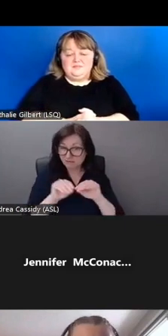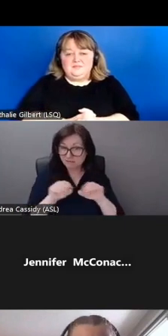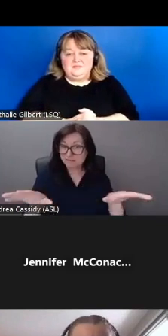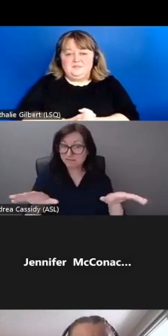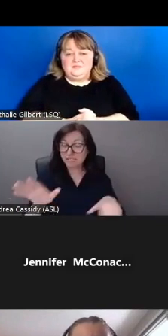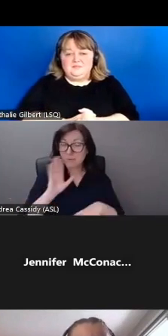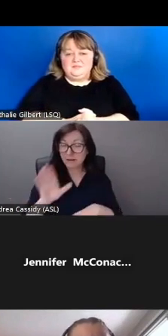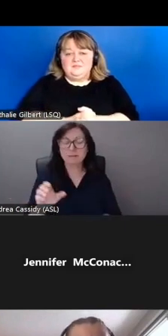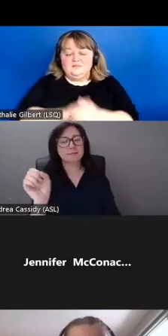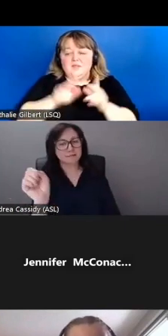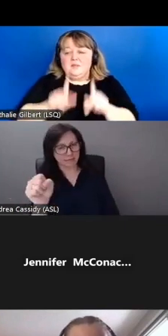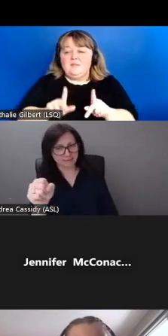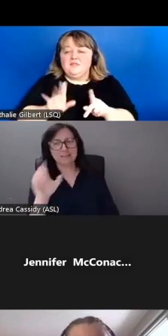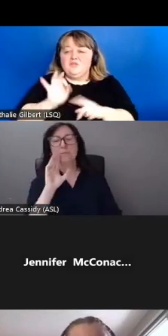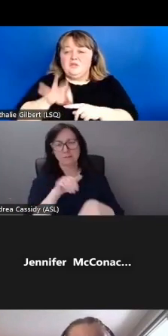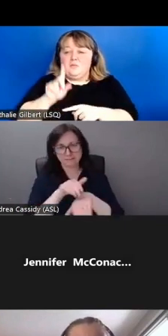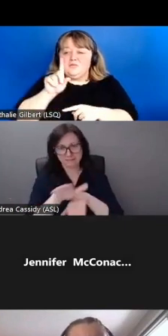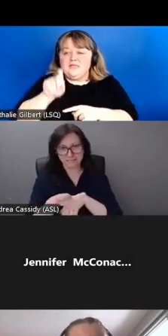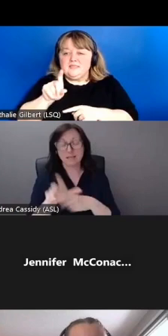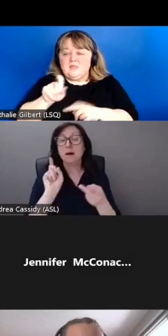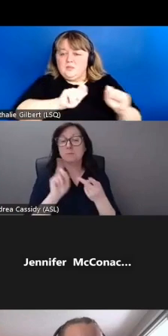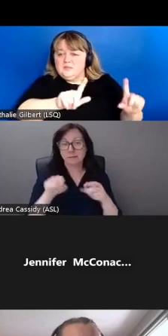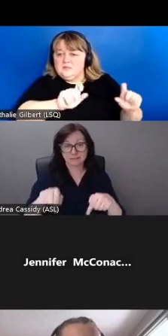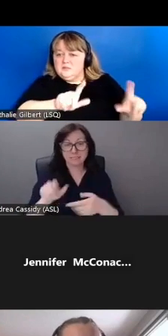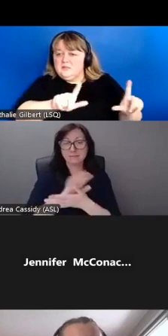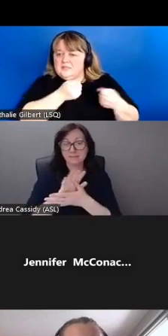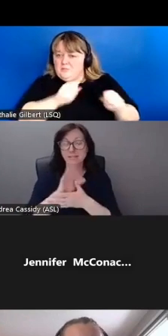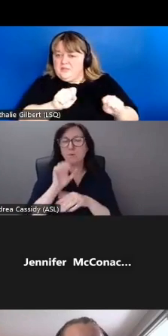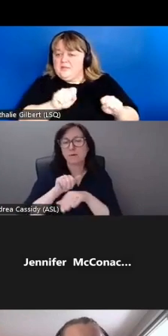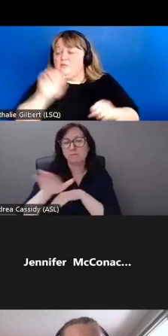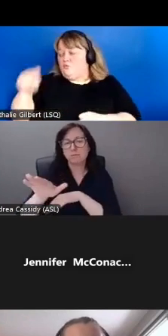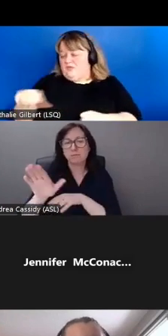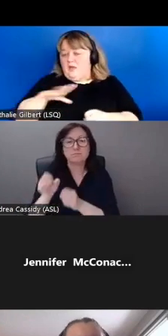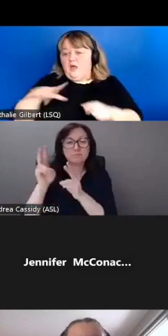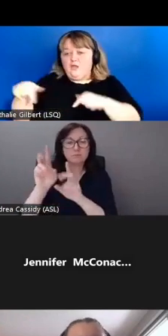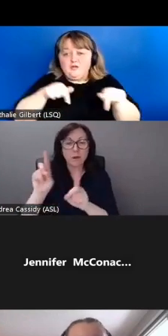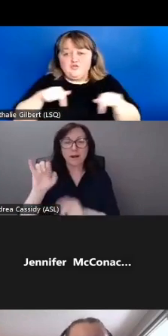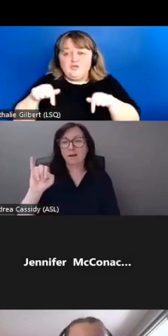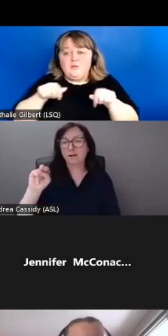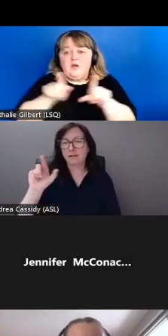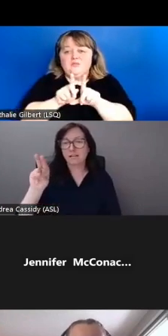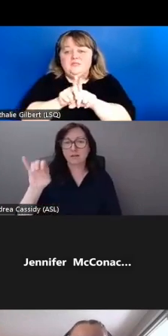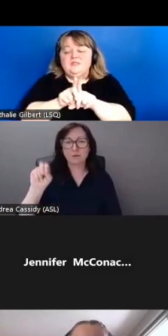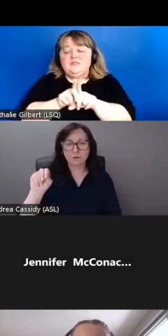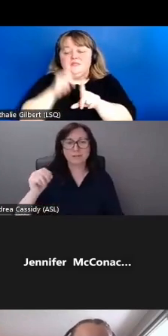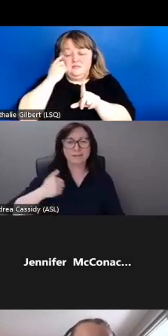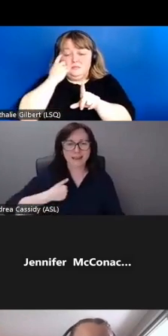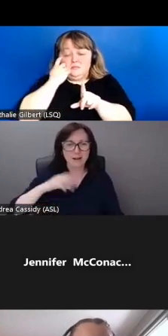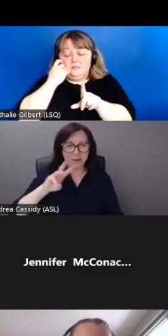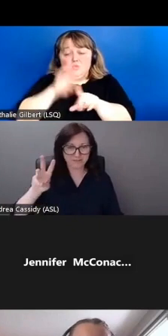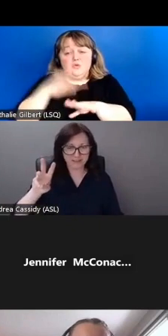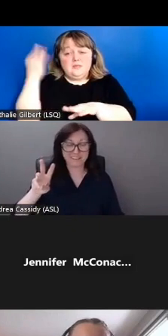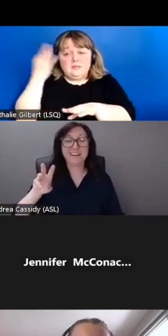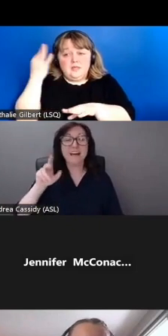and yes, a copy of this recording will be available on the Inclusion Canada website shortly with a link to download the